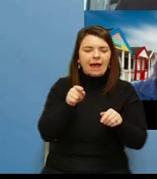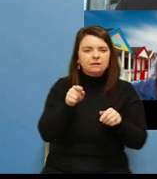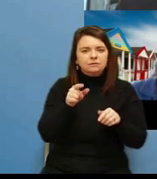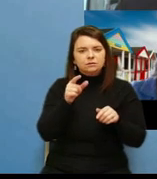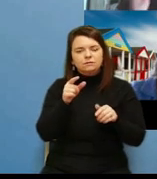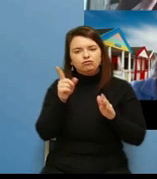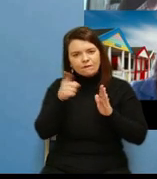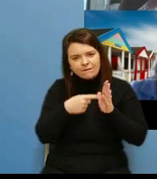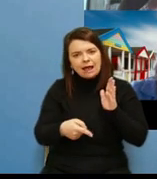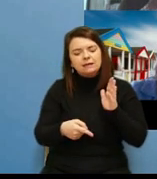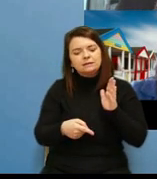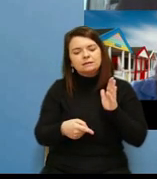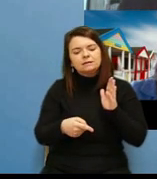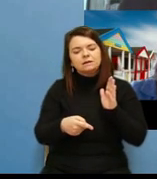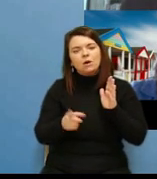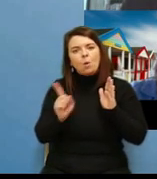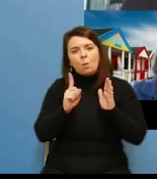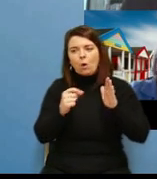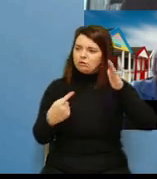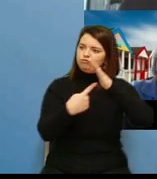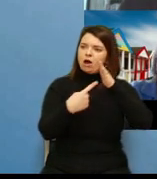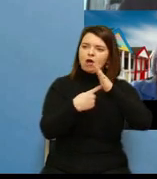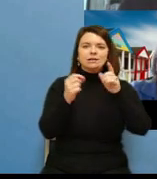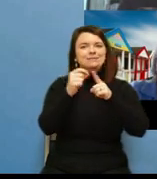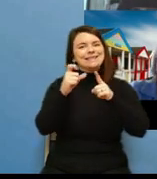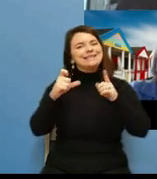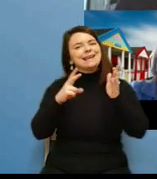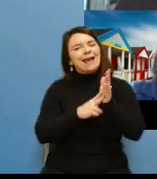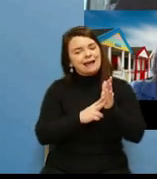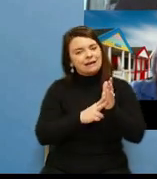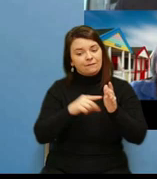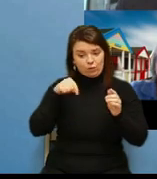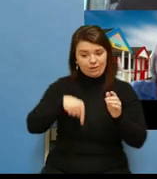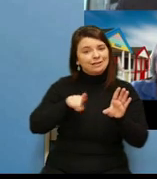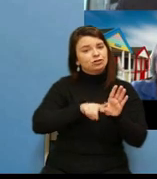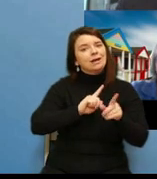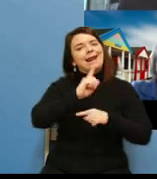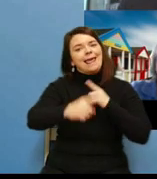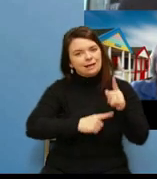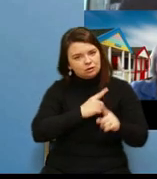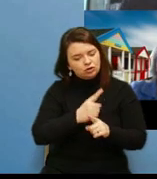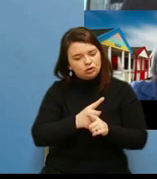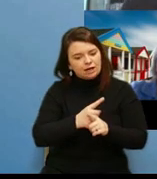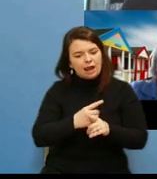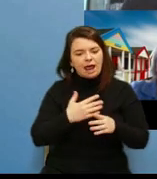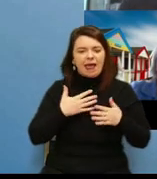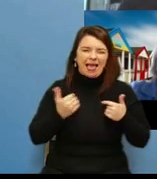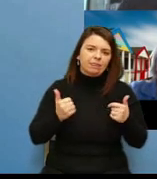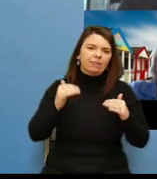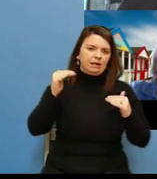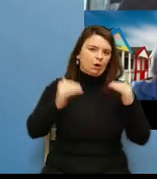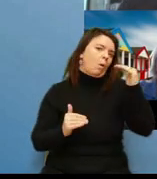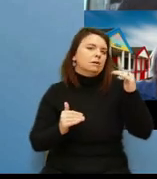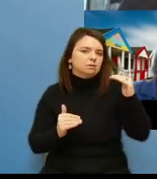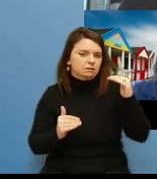face. And that, I think, is reflected in the fact that one of the key priorities for PCNs this year